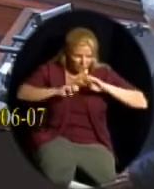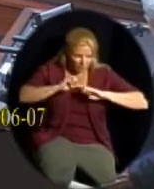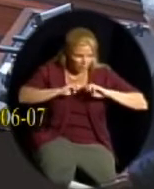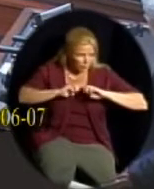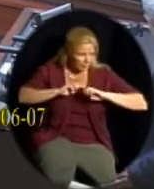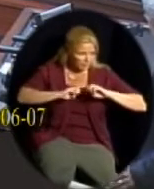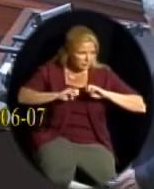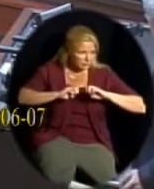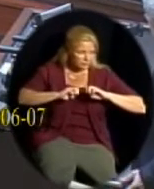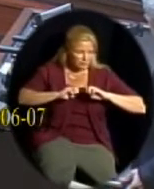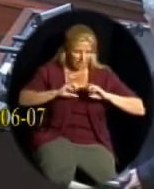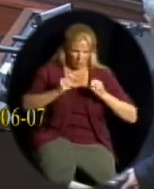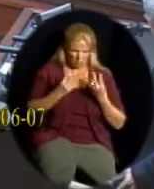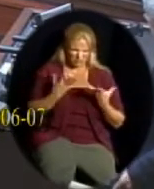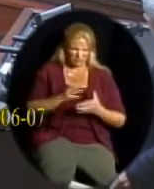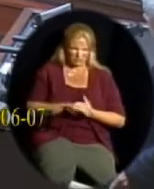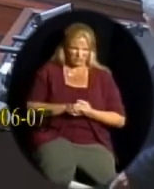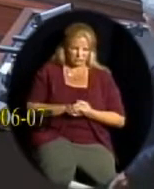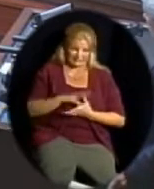it 6%?